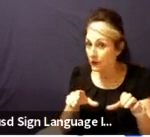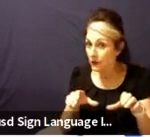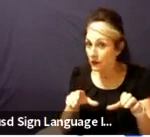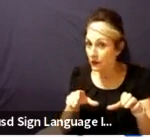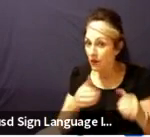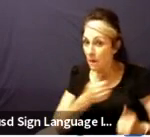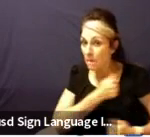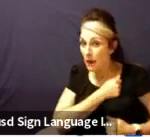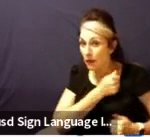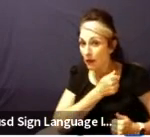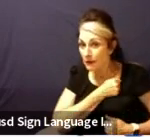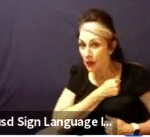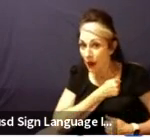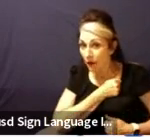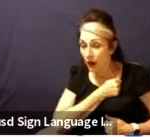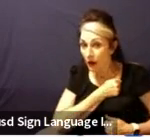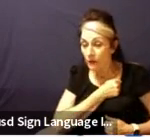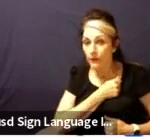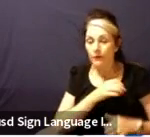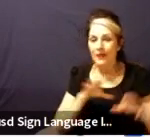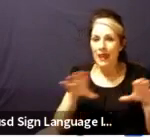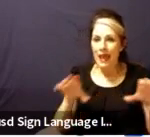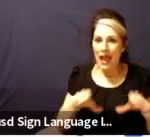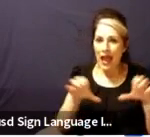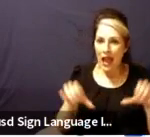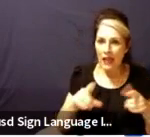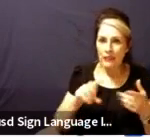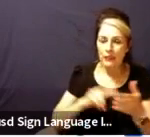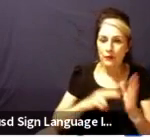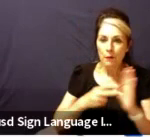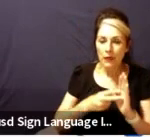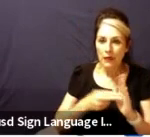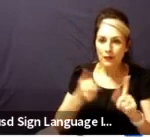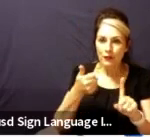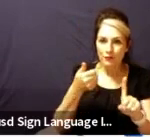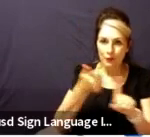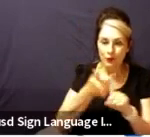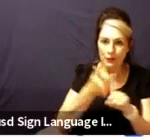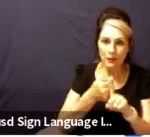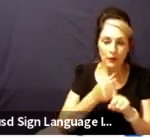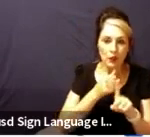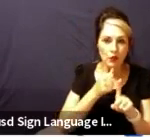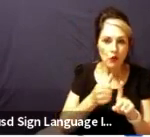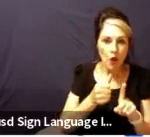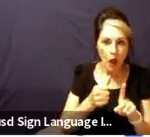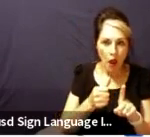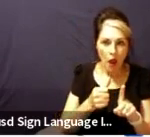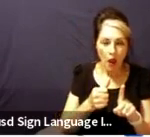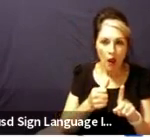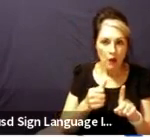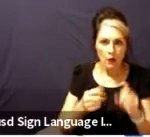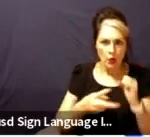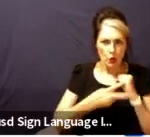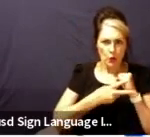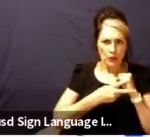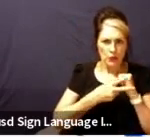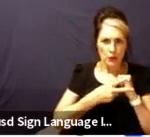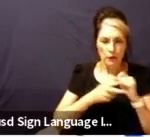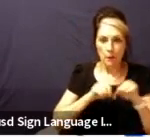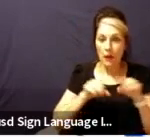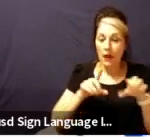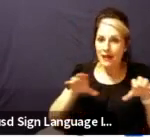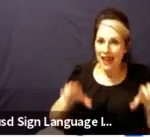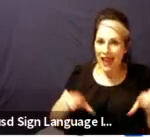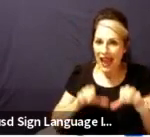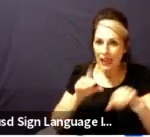military. So active actually means that you're actually you're not a reserve, but you're actually an active